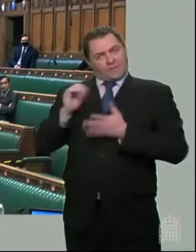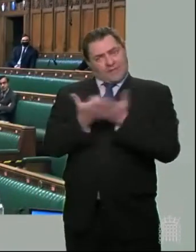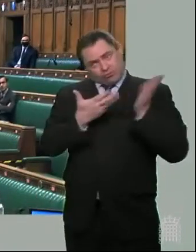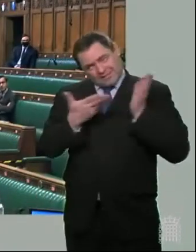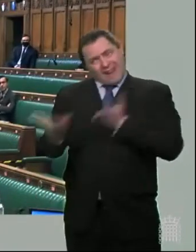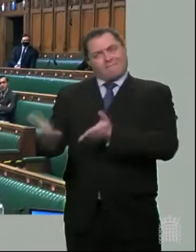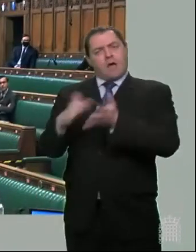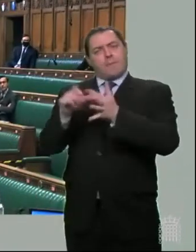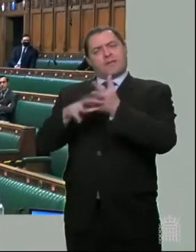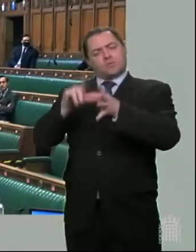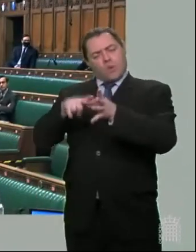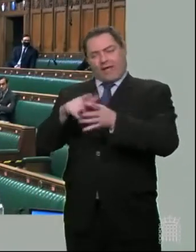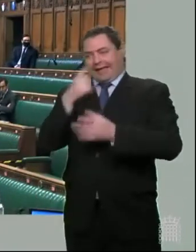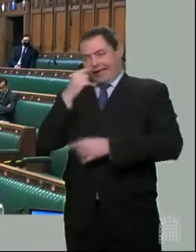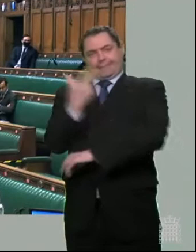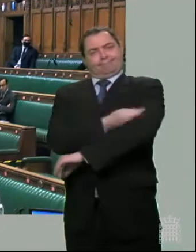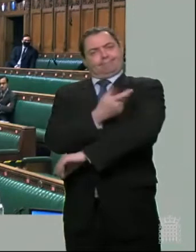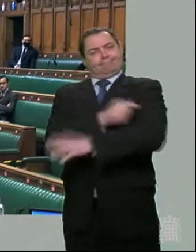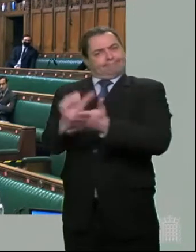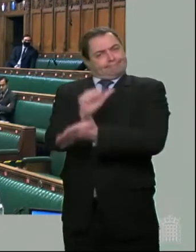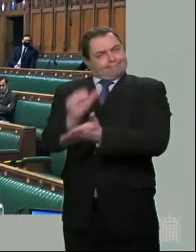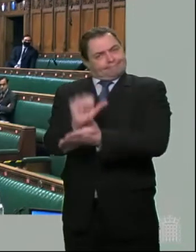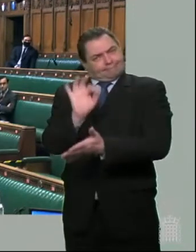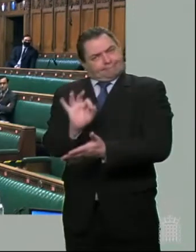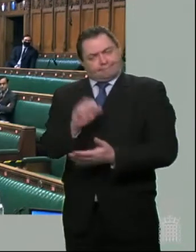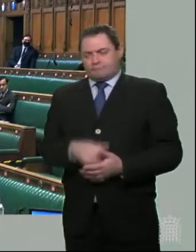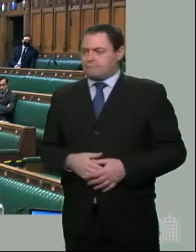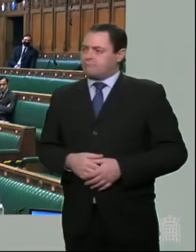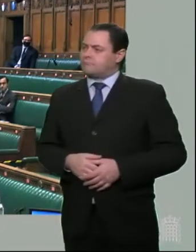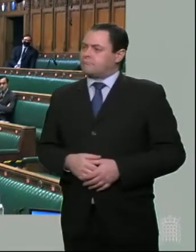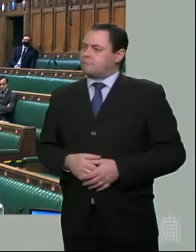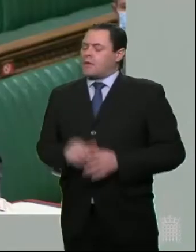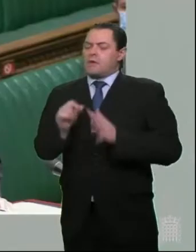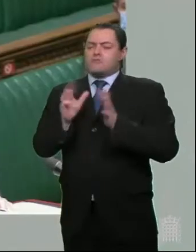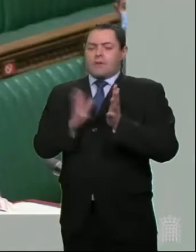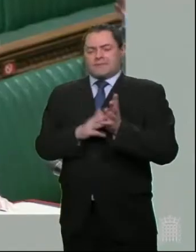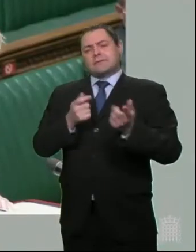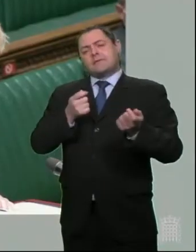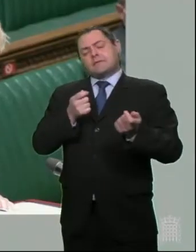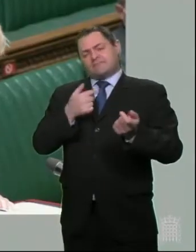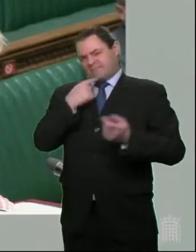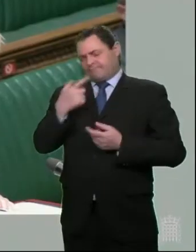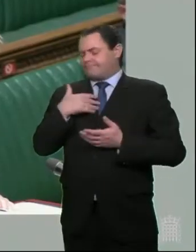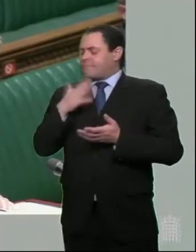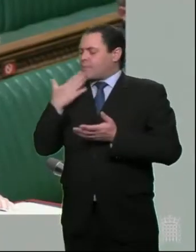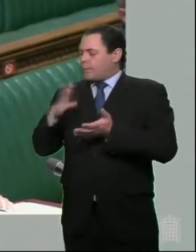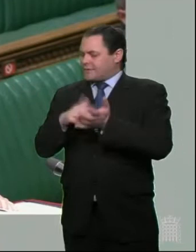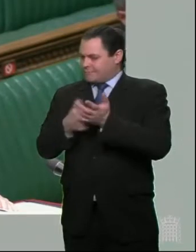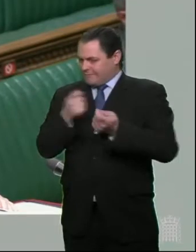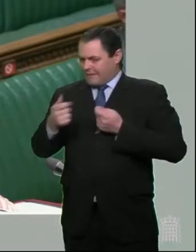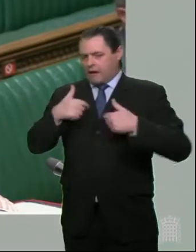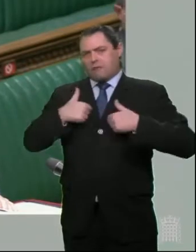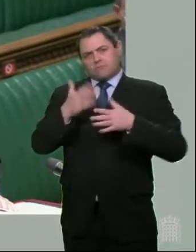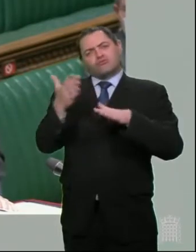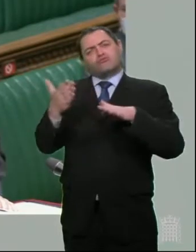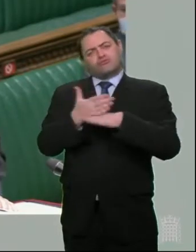Speaker, I share my honourable friend's sense of frustration about the pace of the vaccine